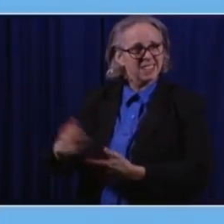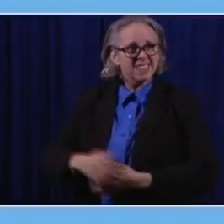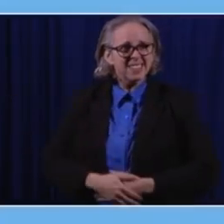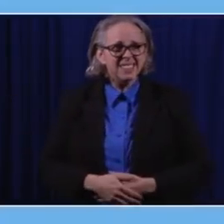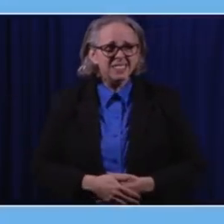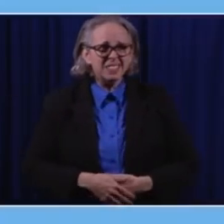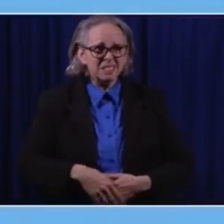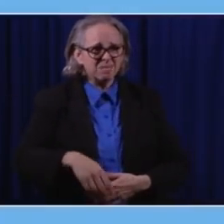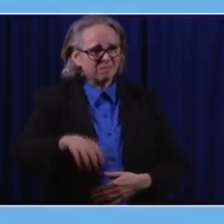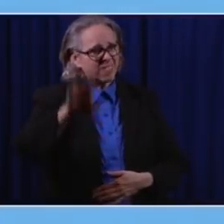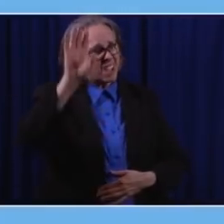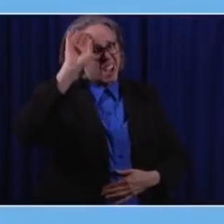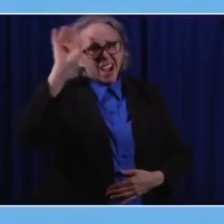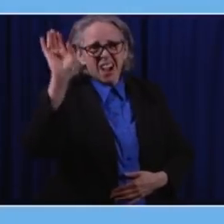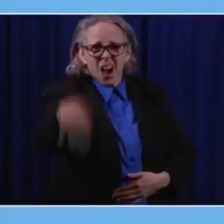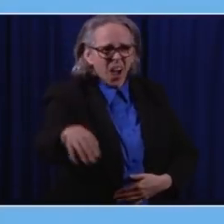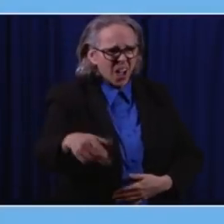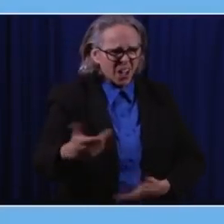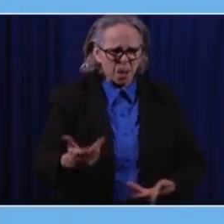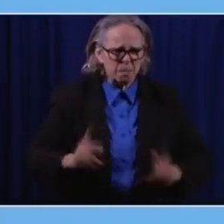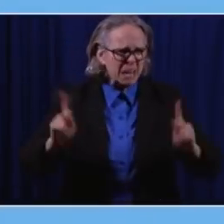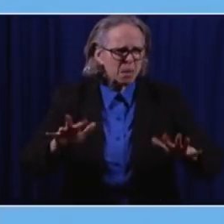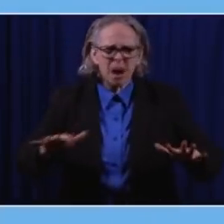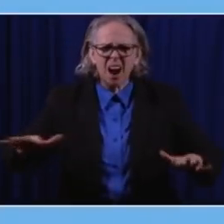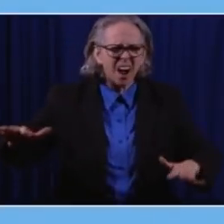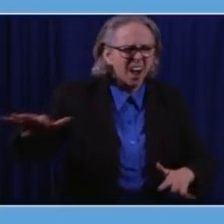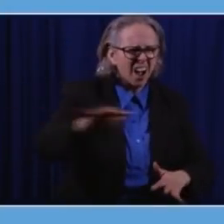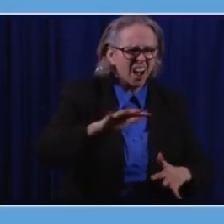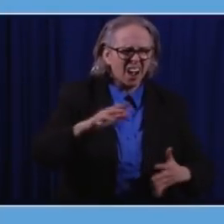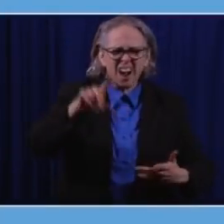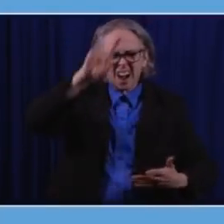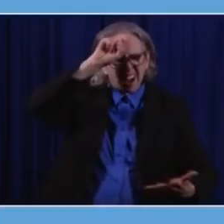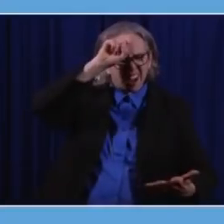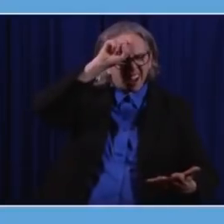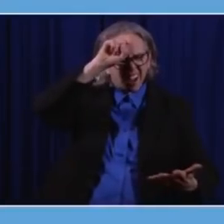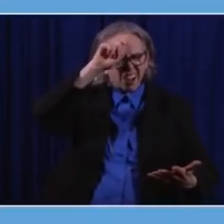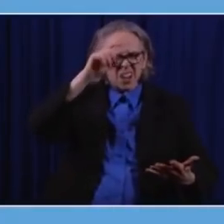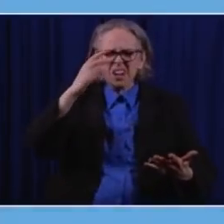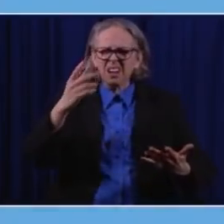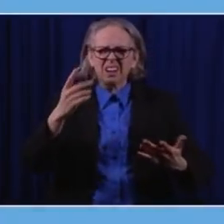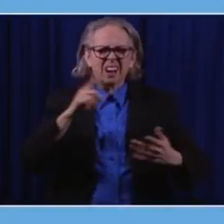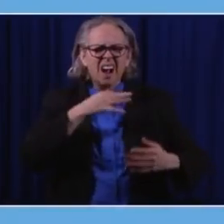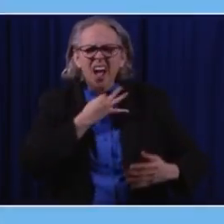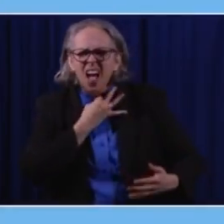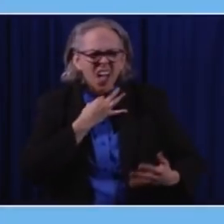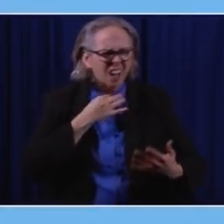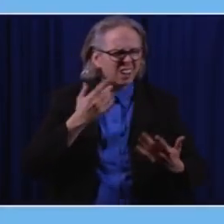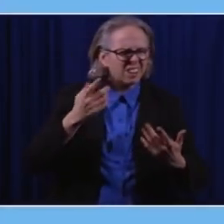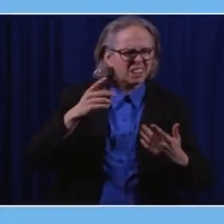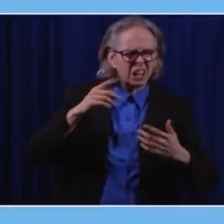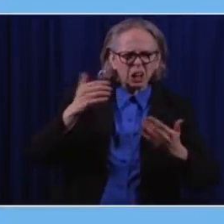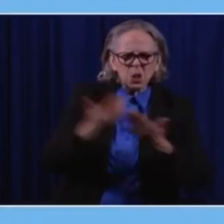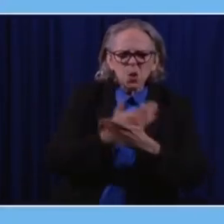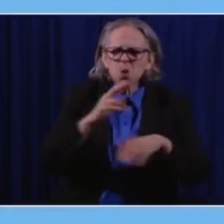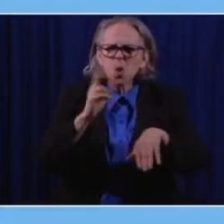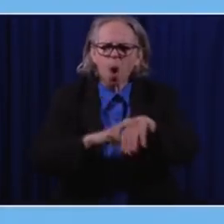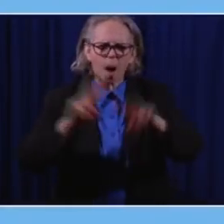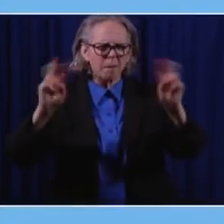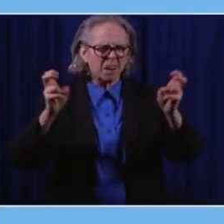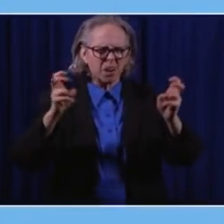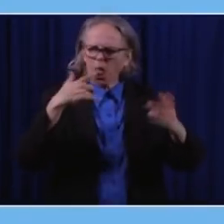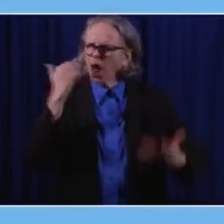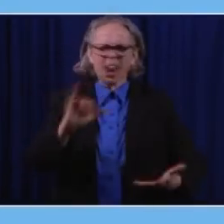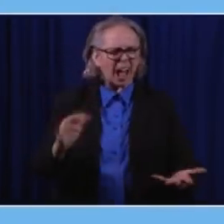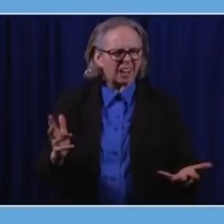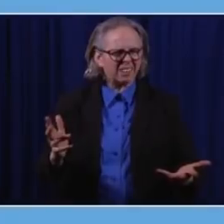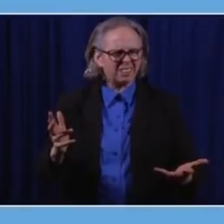There are a lot of questions right now. Questions about our new normal, about how to unite a country divided and